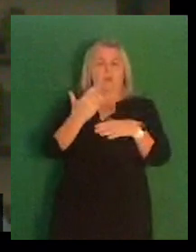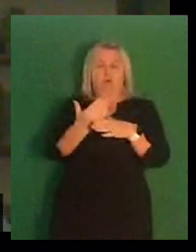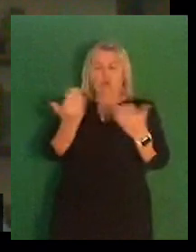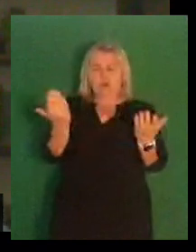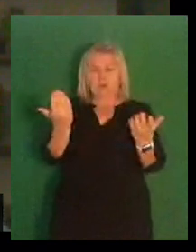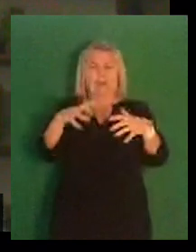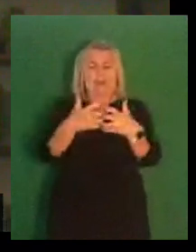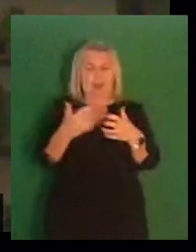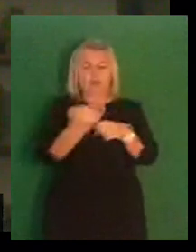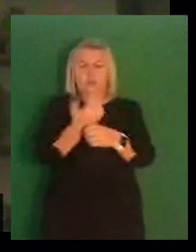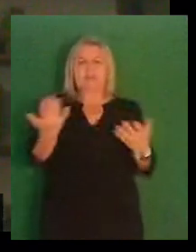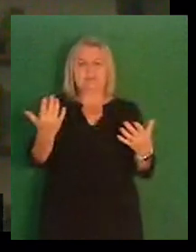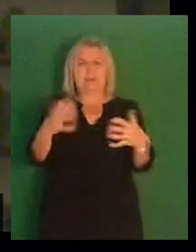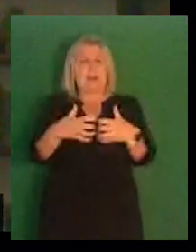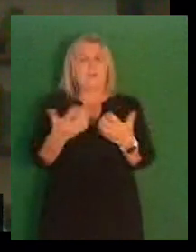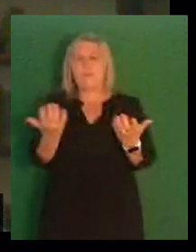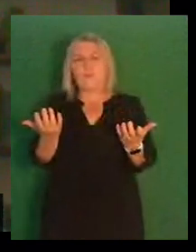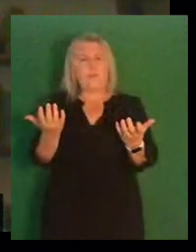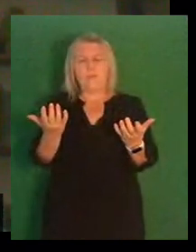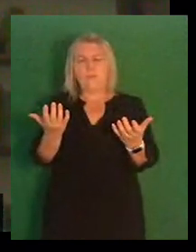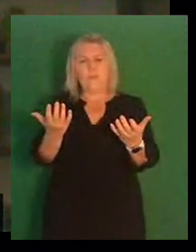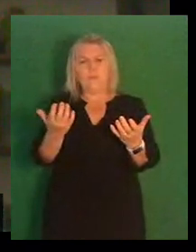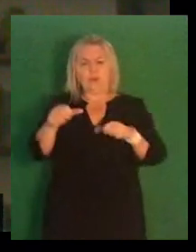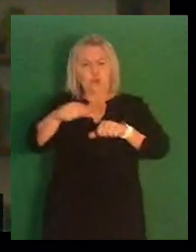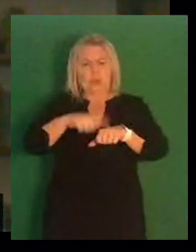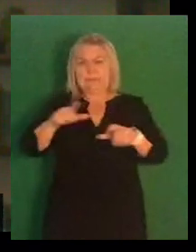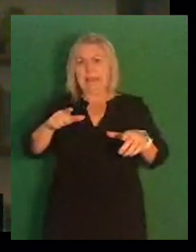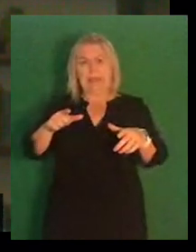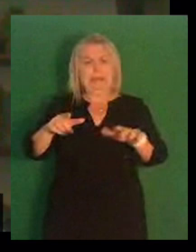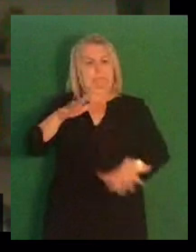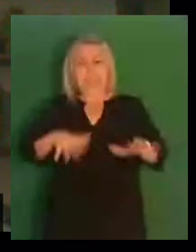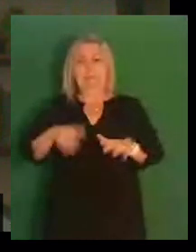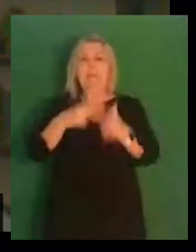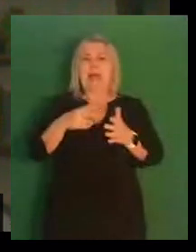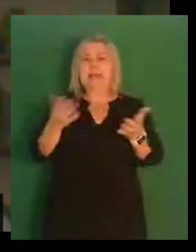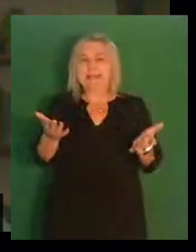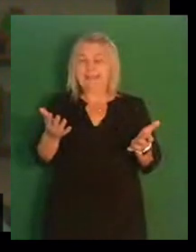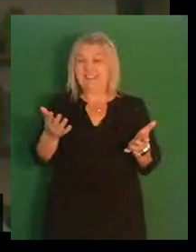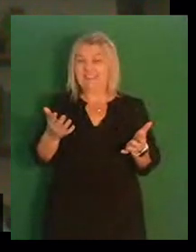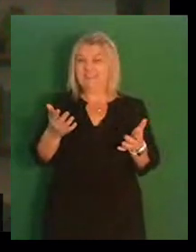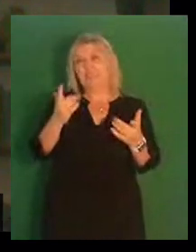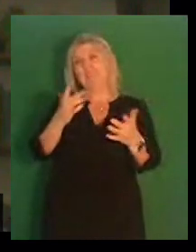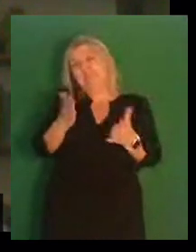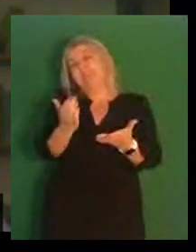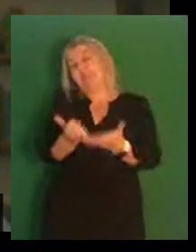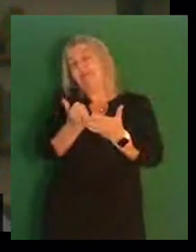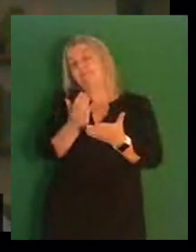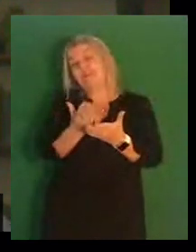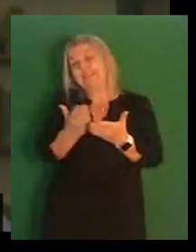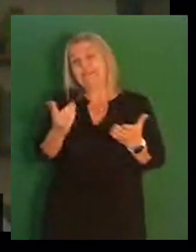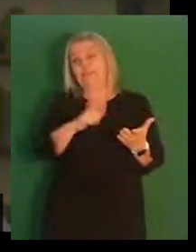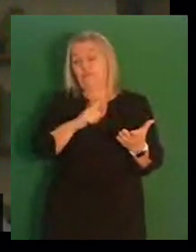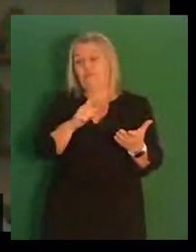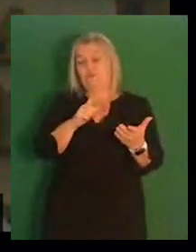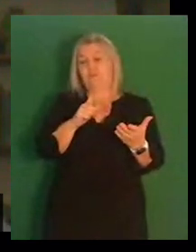this and in this short space of time, and really I think that was quite instrumental in opening up the space for a